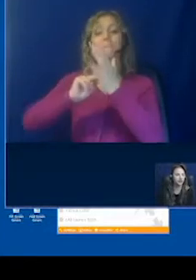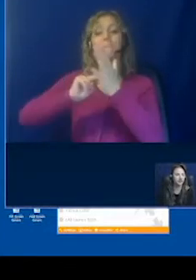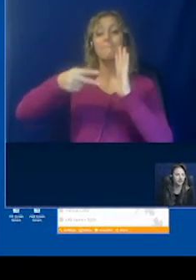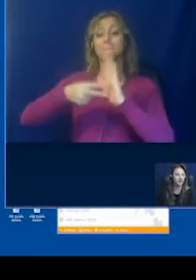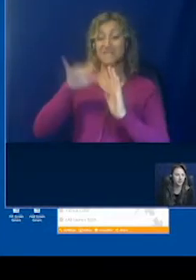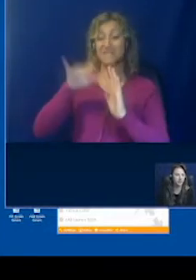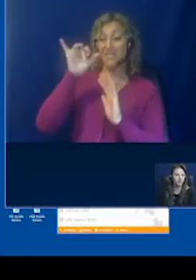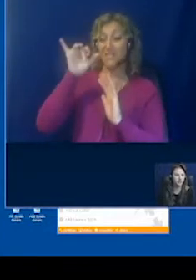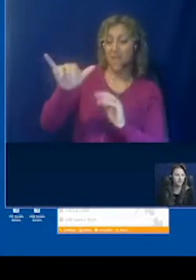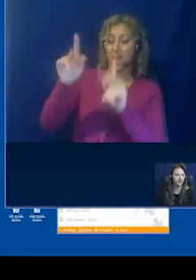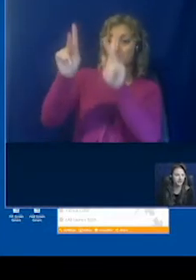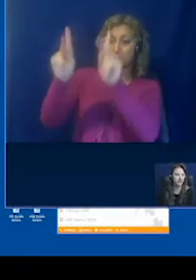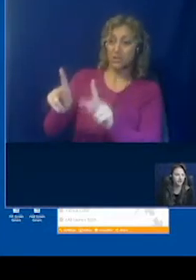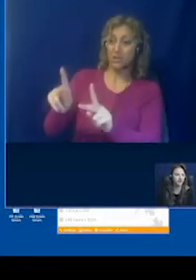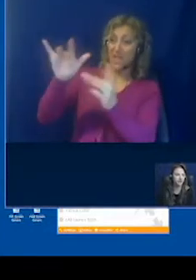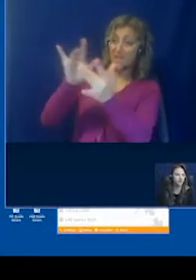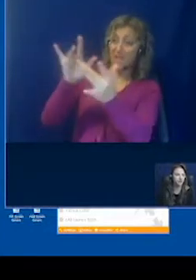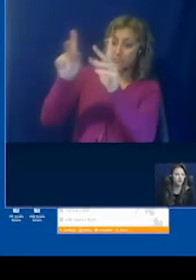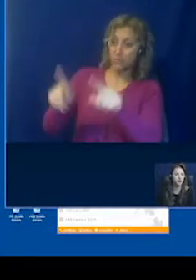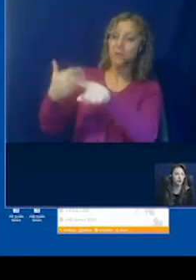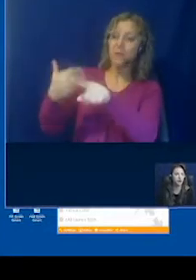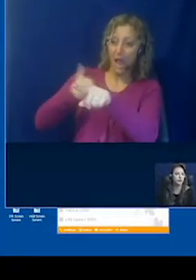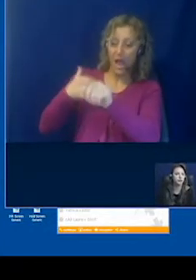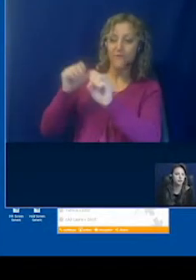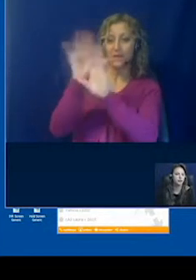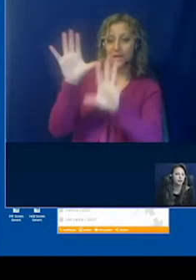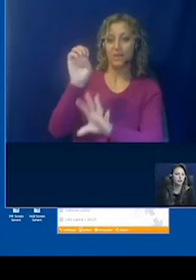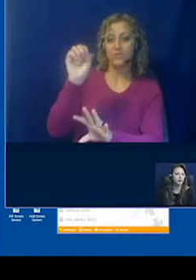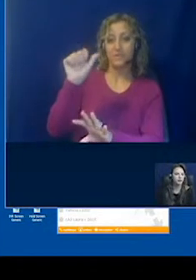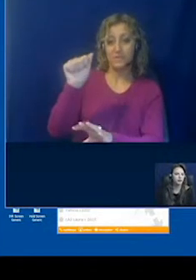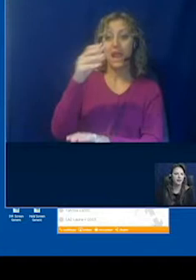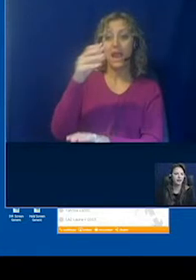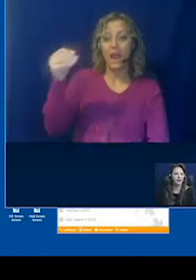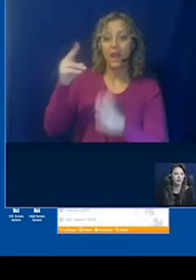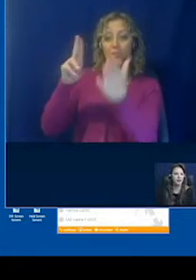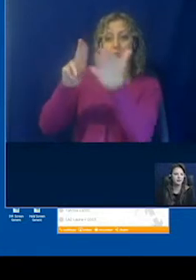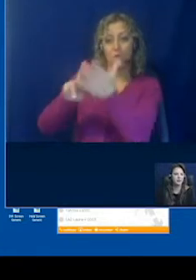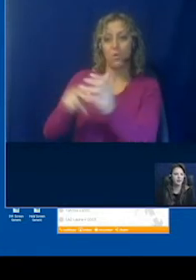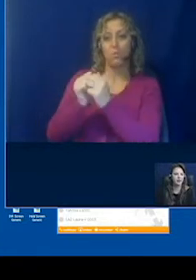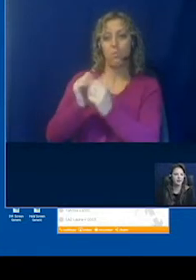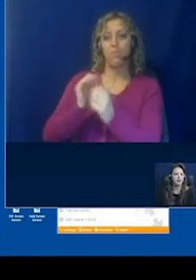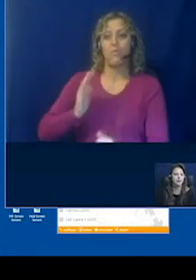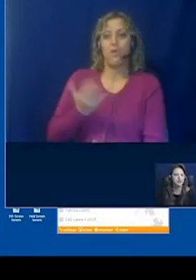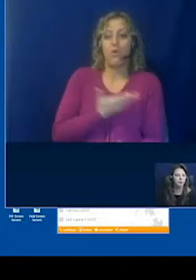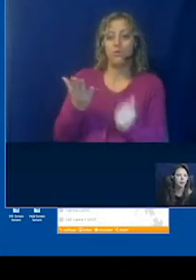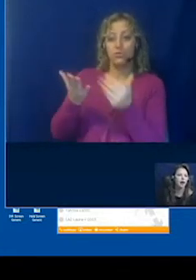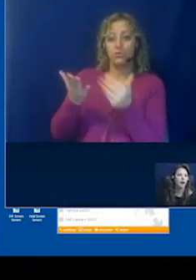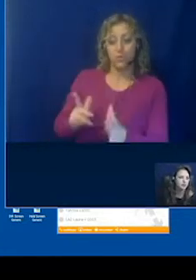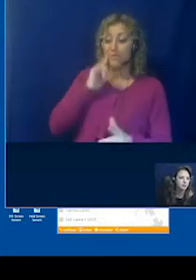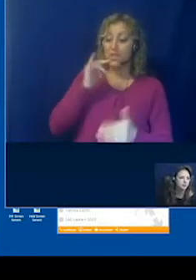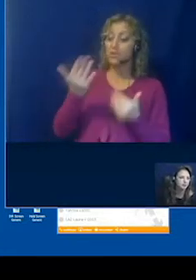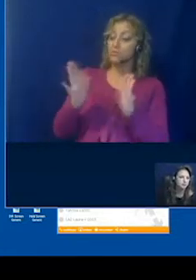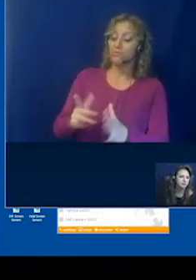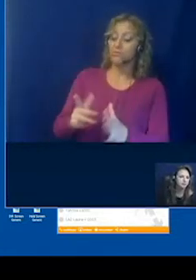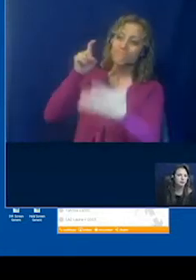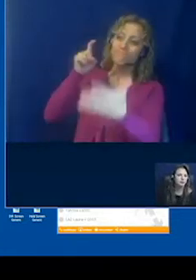logged into ClearC and is registered in our servers. The server recognizes it as a ClearC